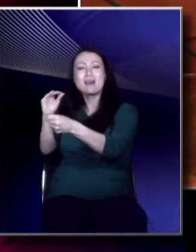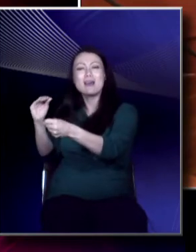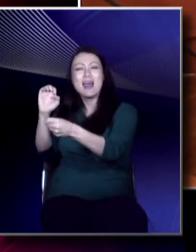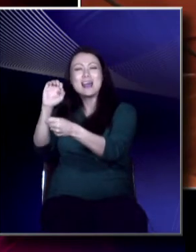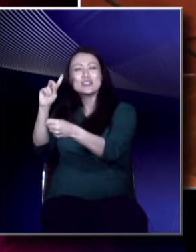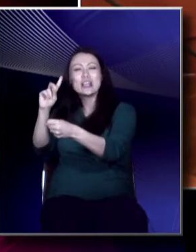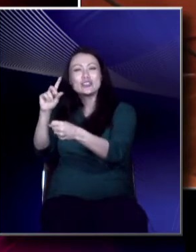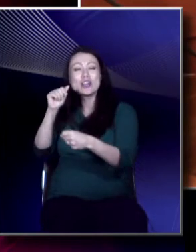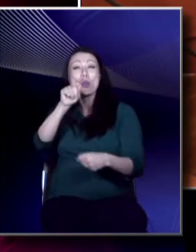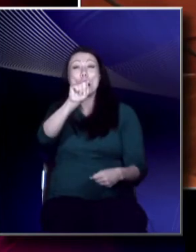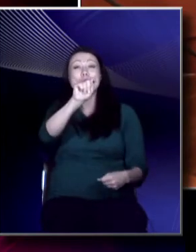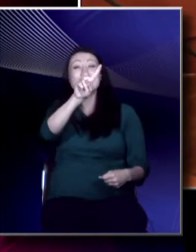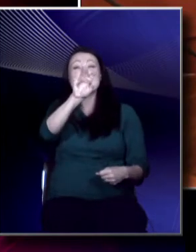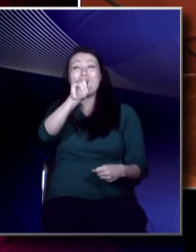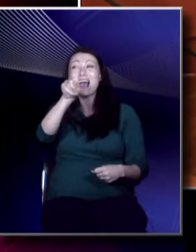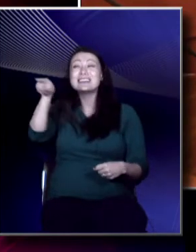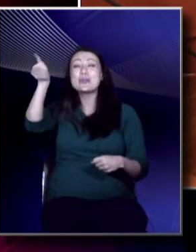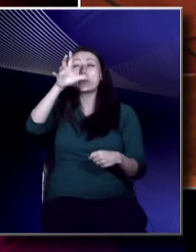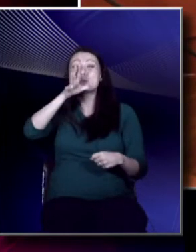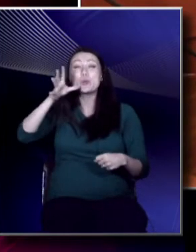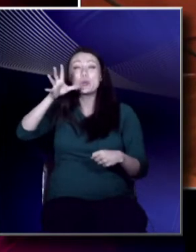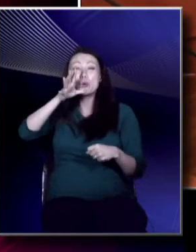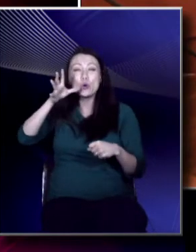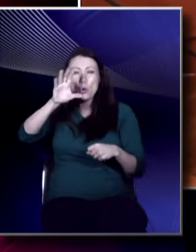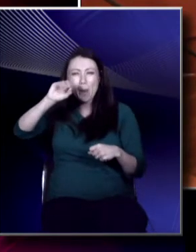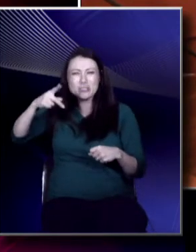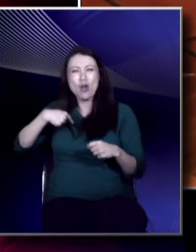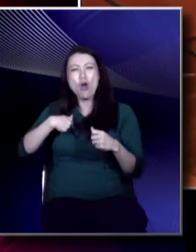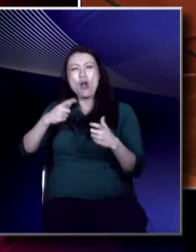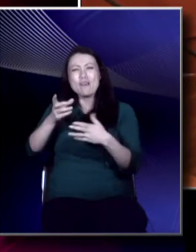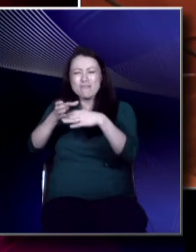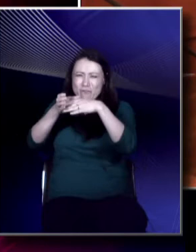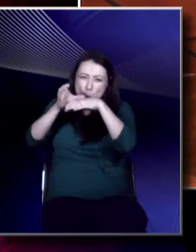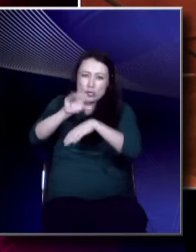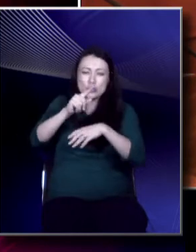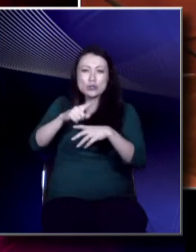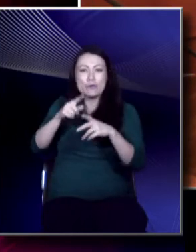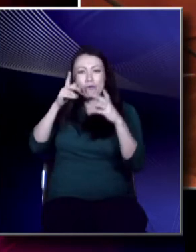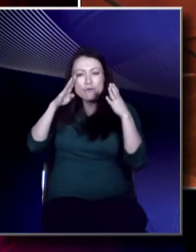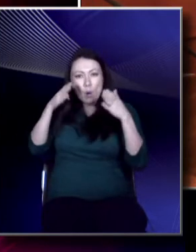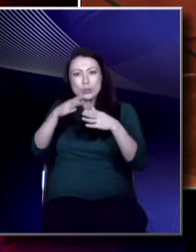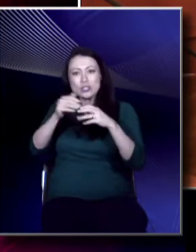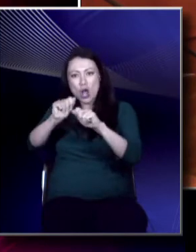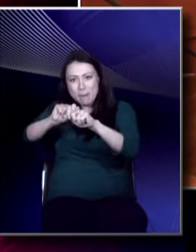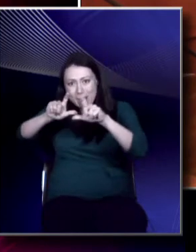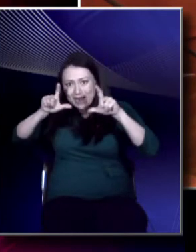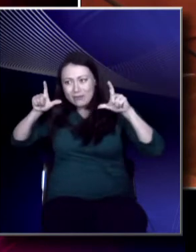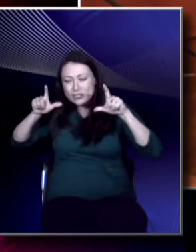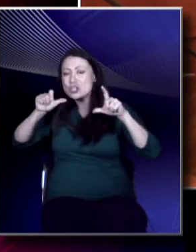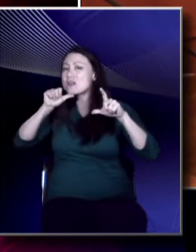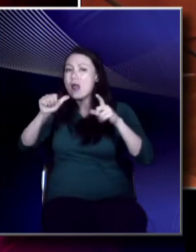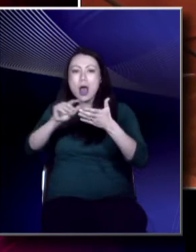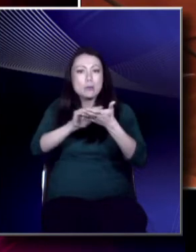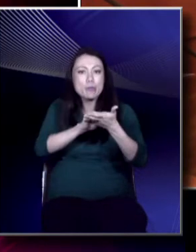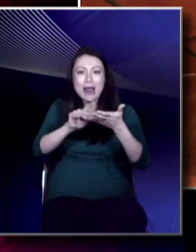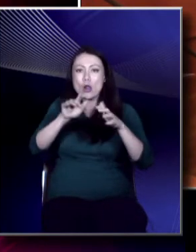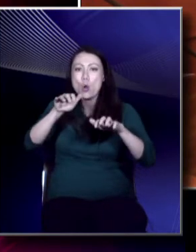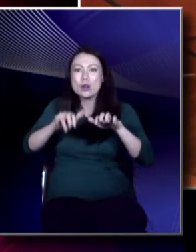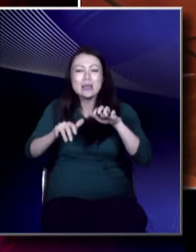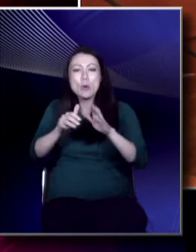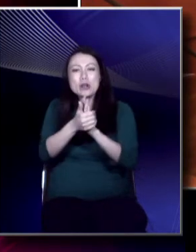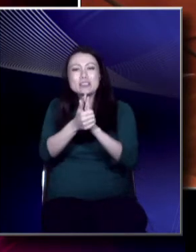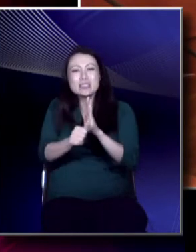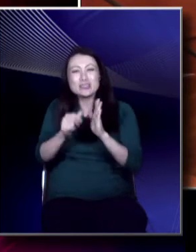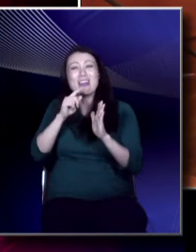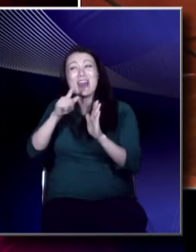TVIs in the rural cooperatives are forced to focus on magnification rather than actual Braille and keyboarding skills to the detriment of